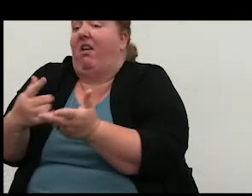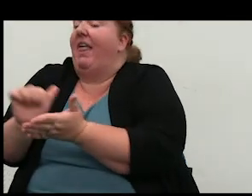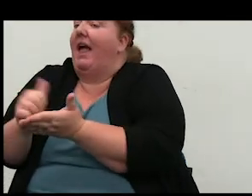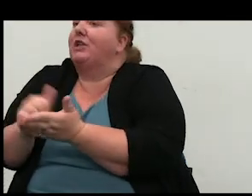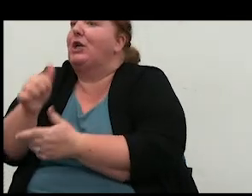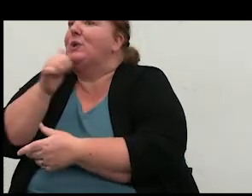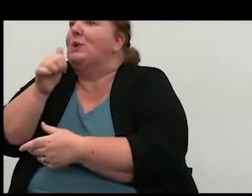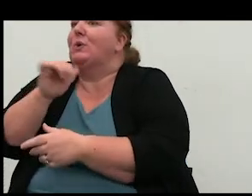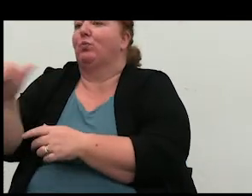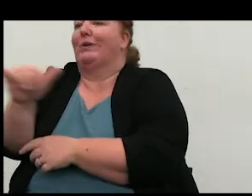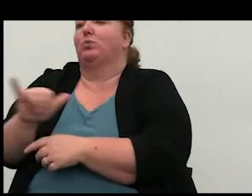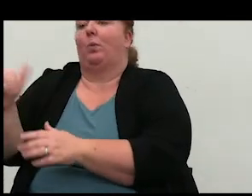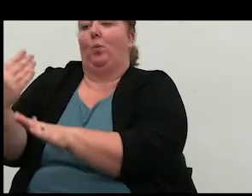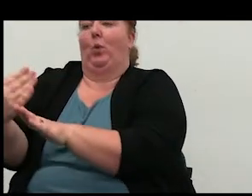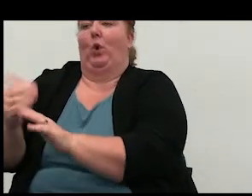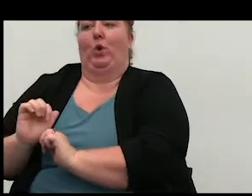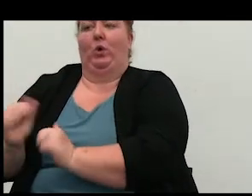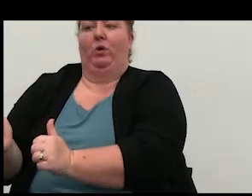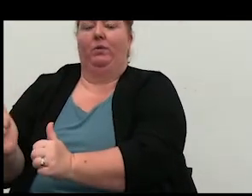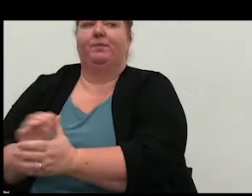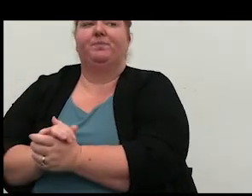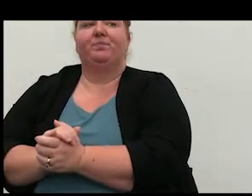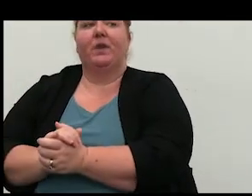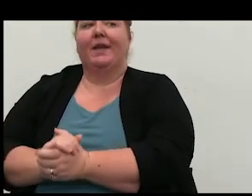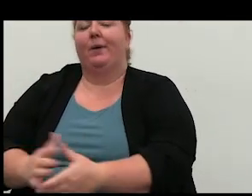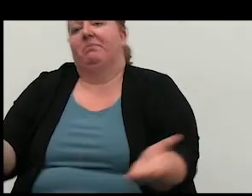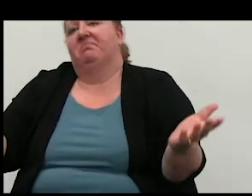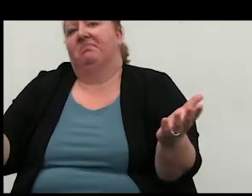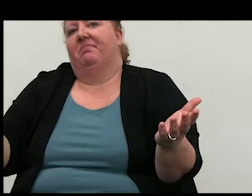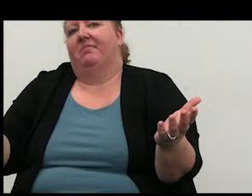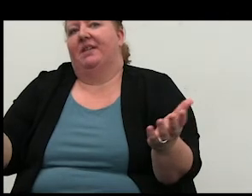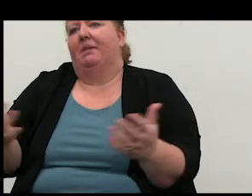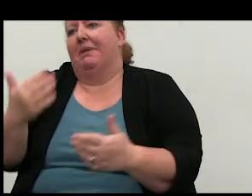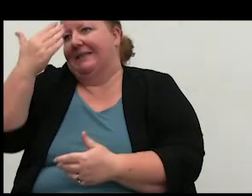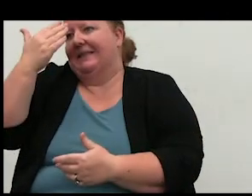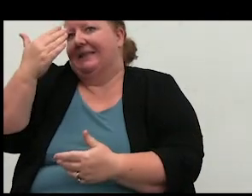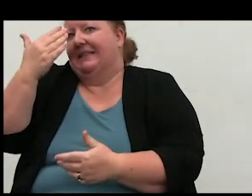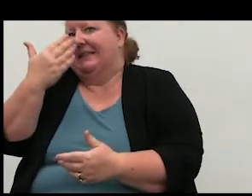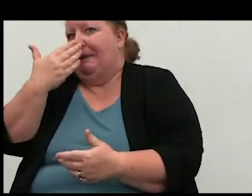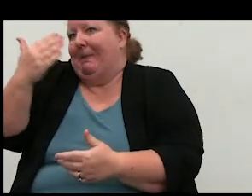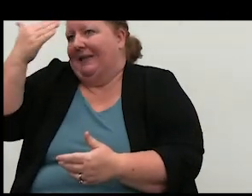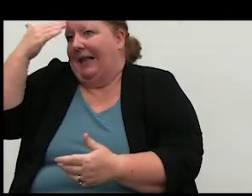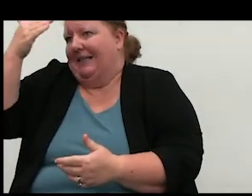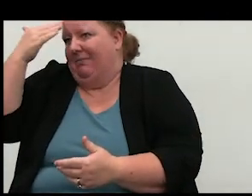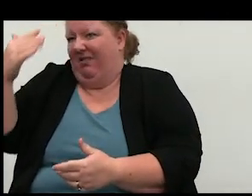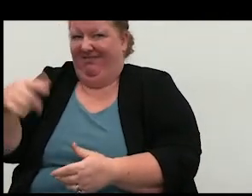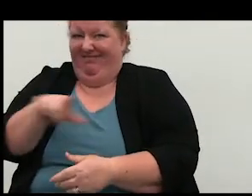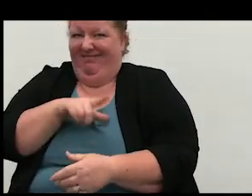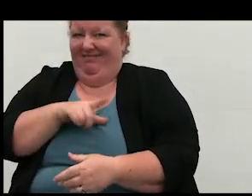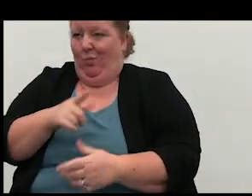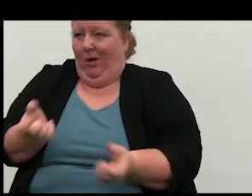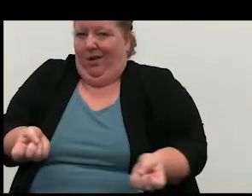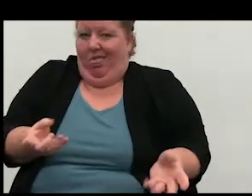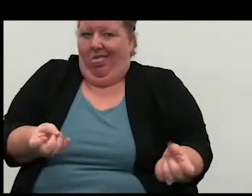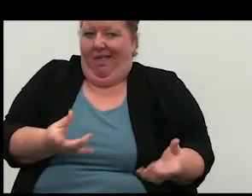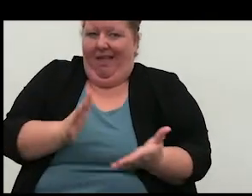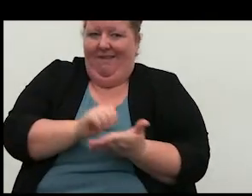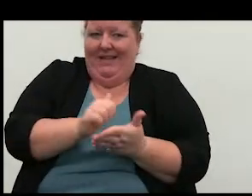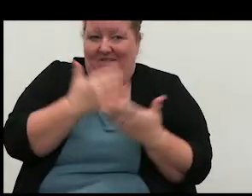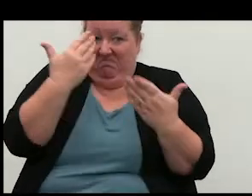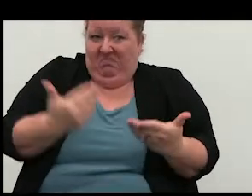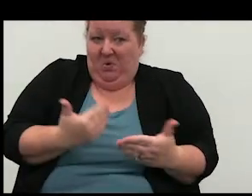and use the ones that work. Which, I mean, actually seems pretty sensible. Why would you spend money on advertising if you didn't know what's going to